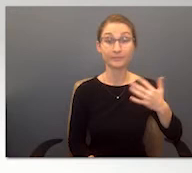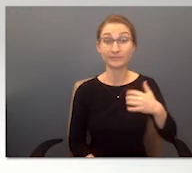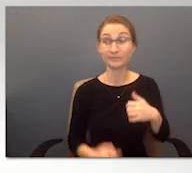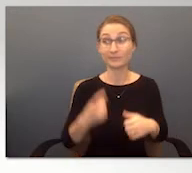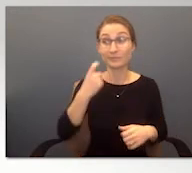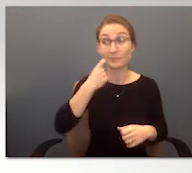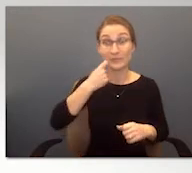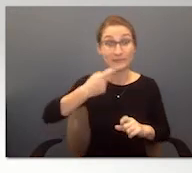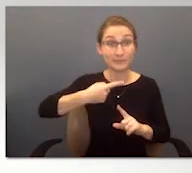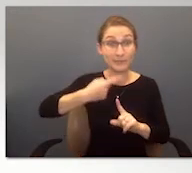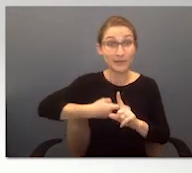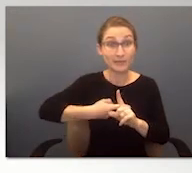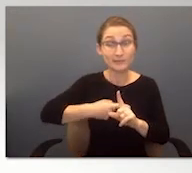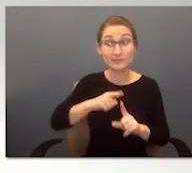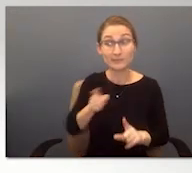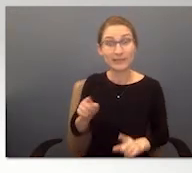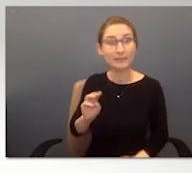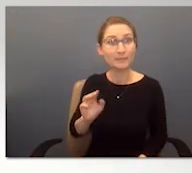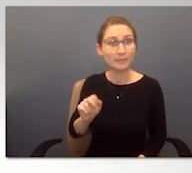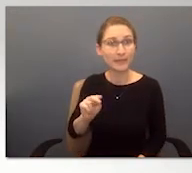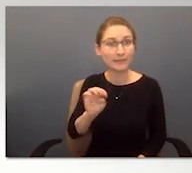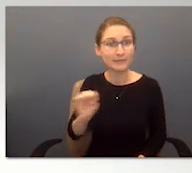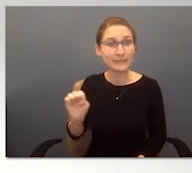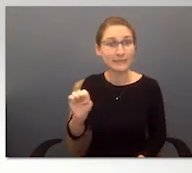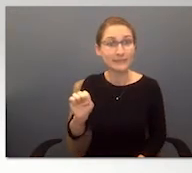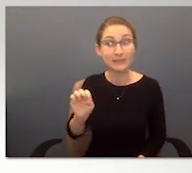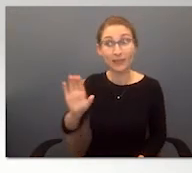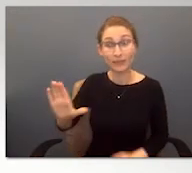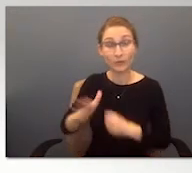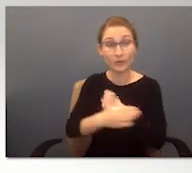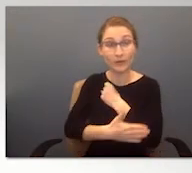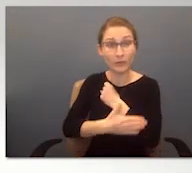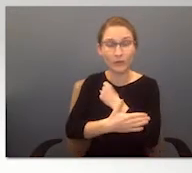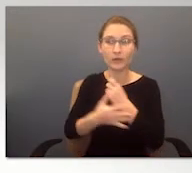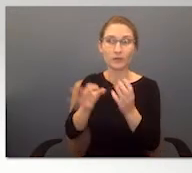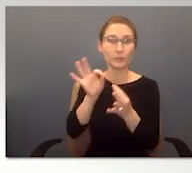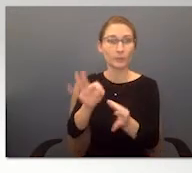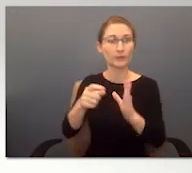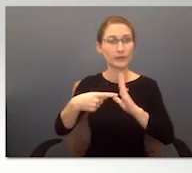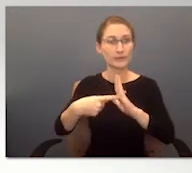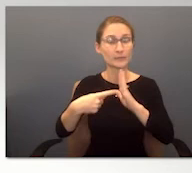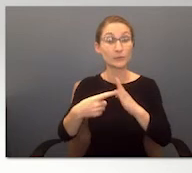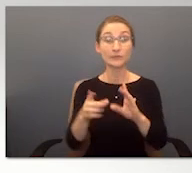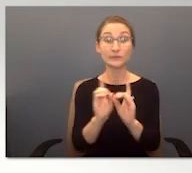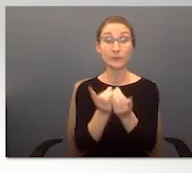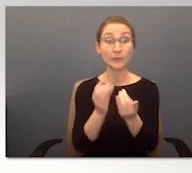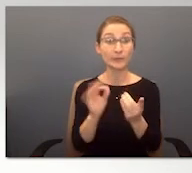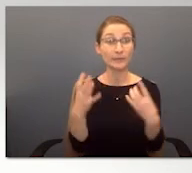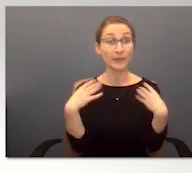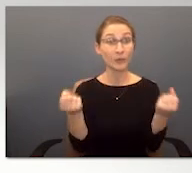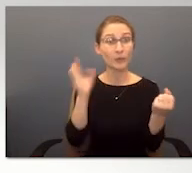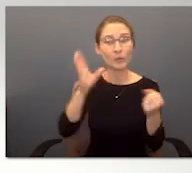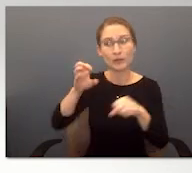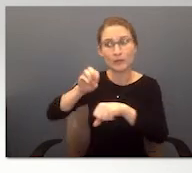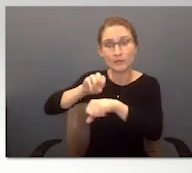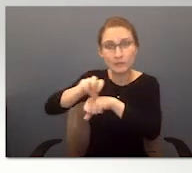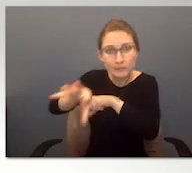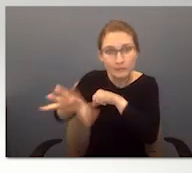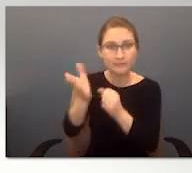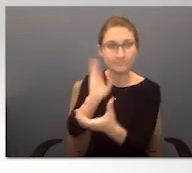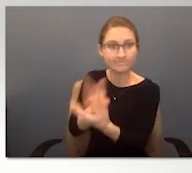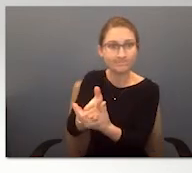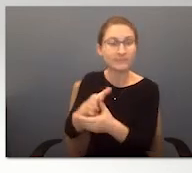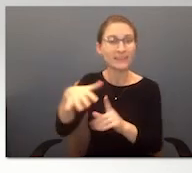in the last couple of months down in Manatee County, is a perfect example of how the Department of Health intervenes on